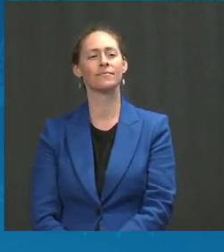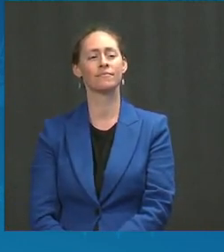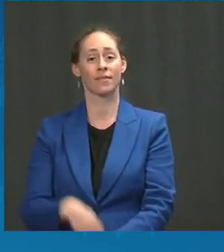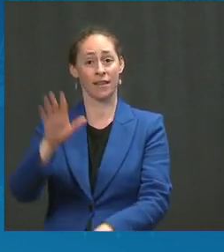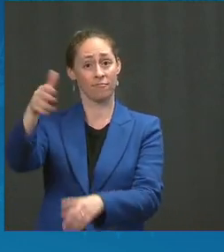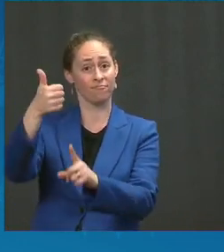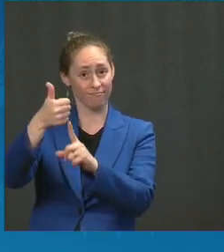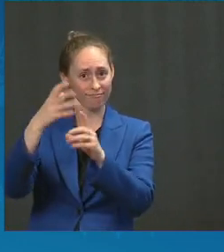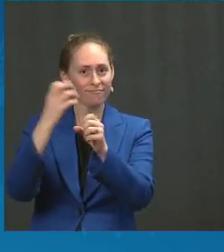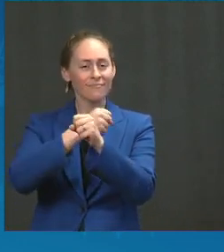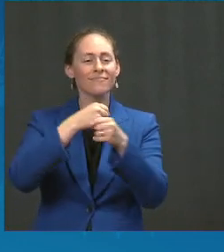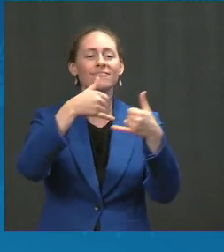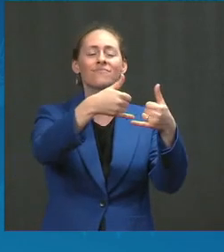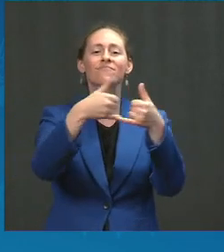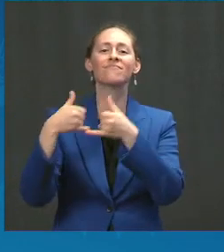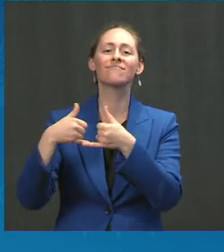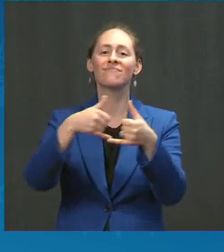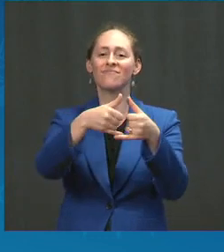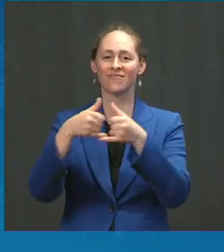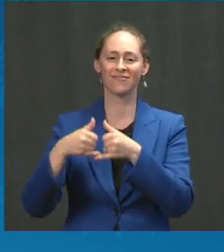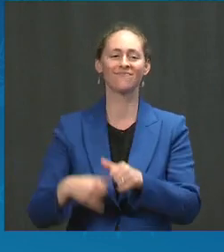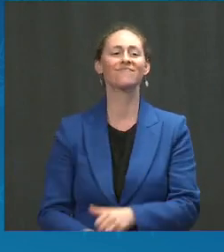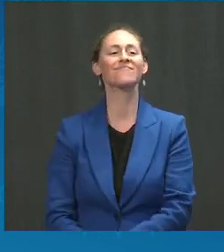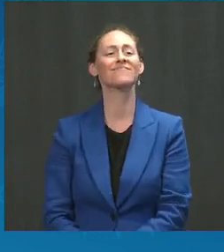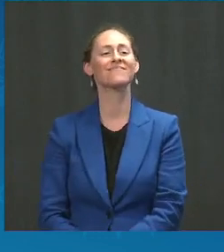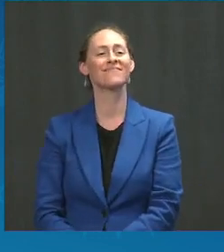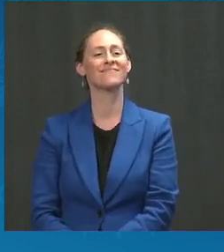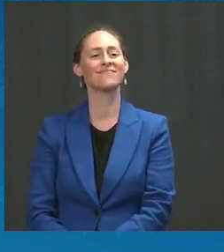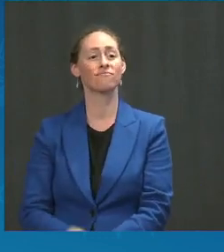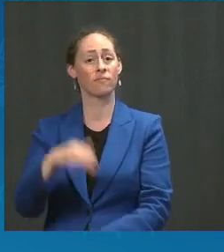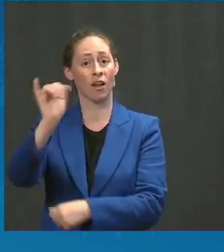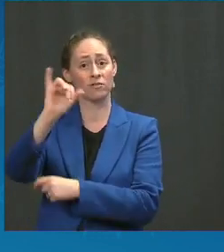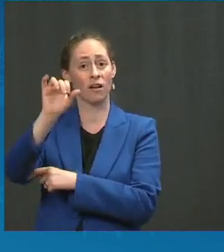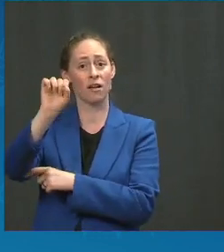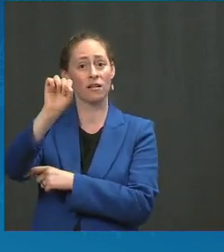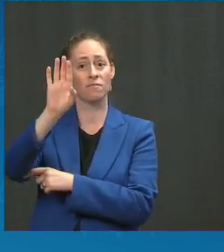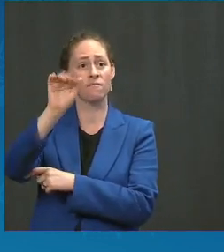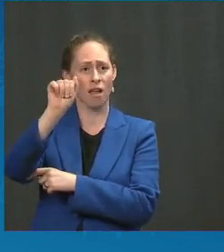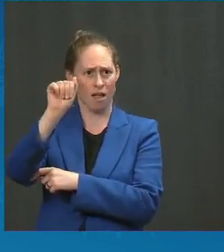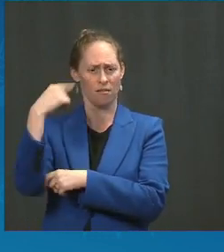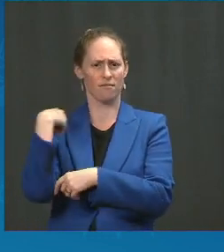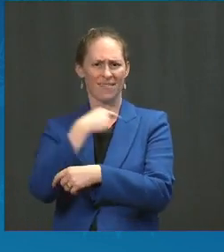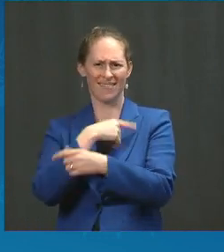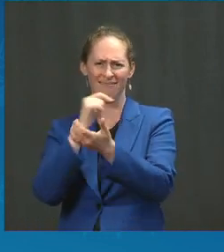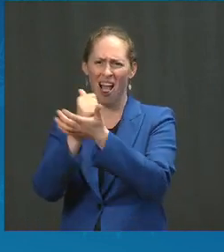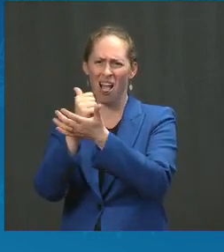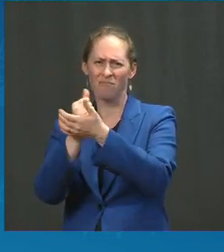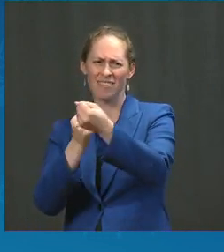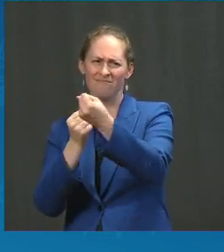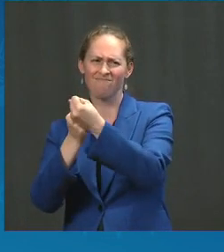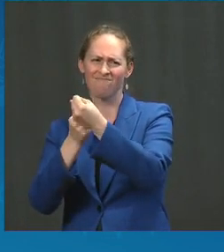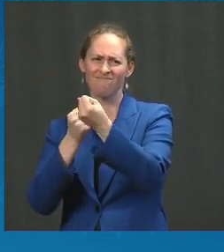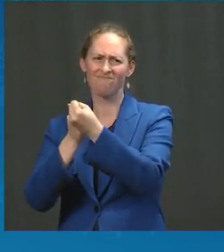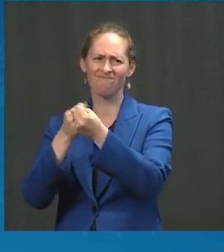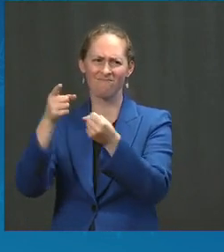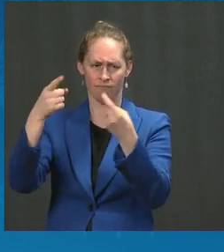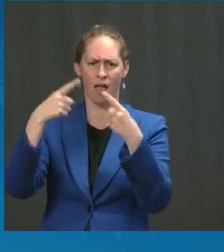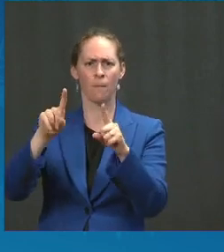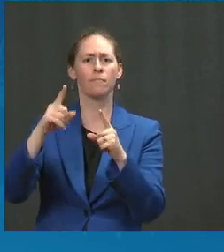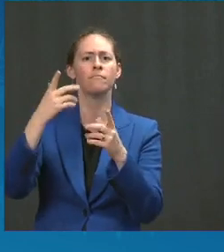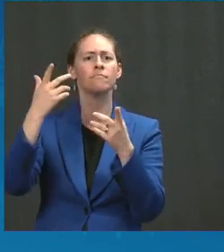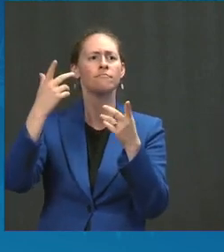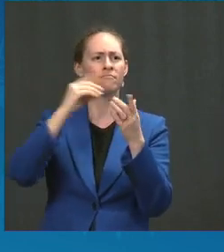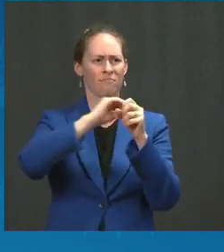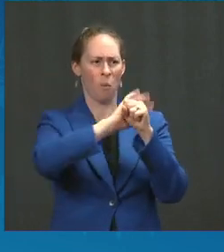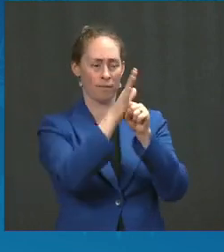And Some New Marketing received SBA assistance during the COVID pandemic through our PPP and EIDL programs. So welcome,